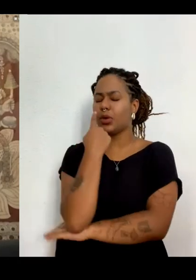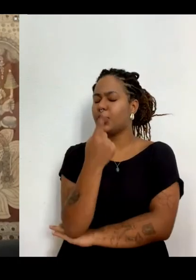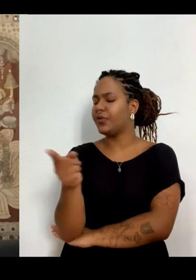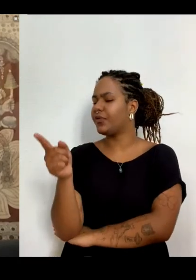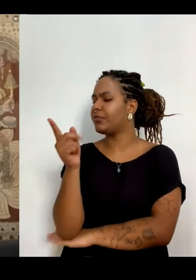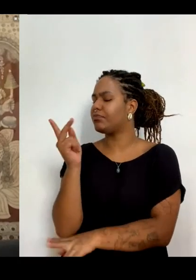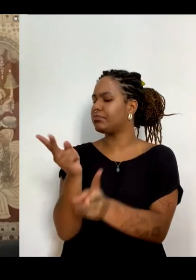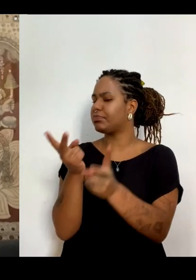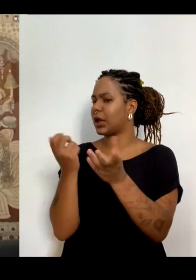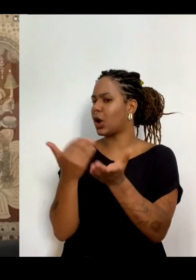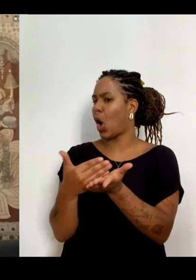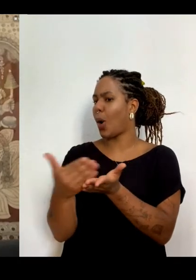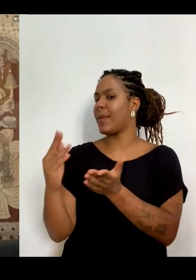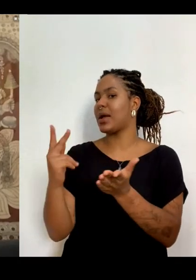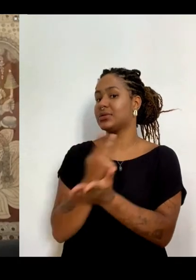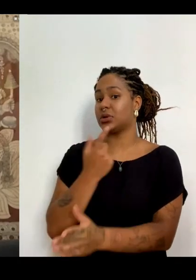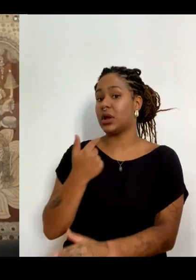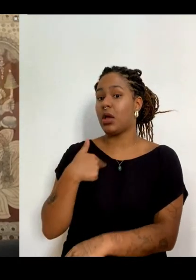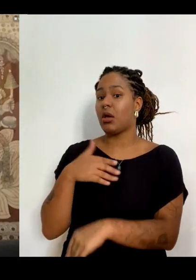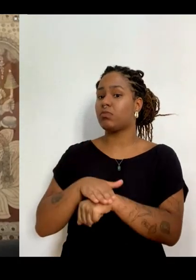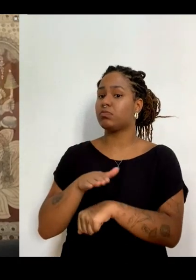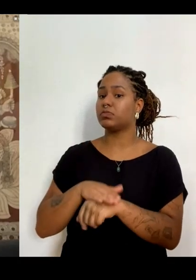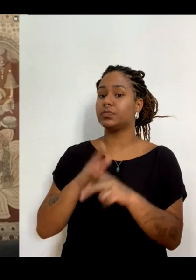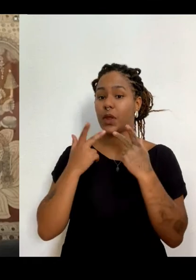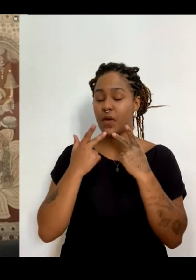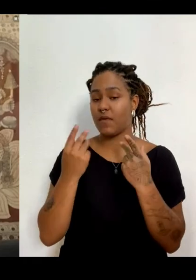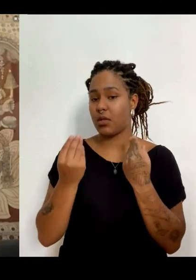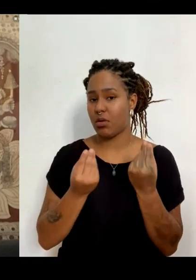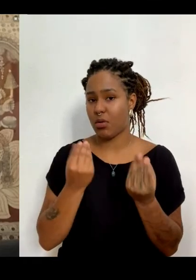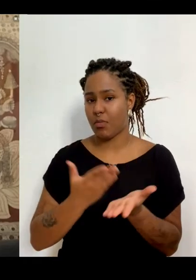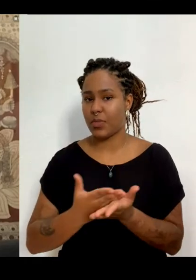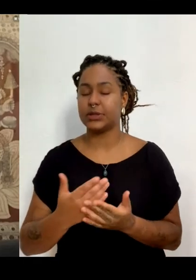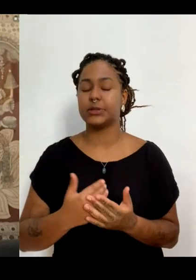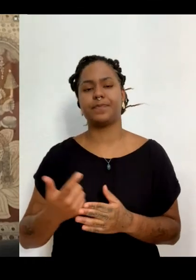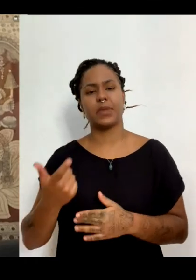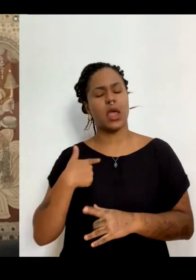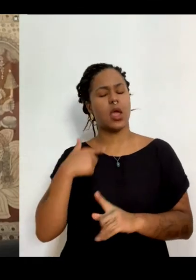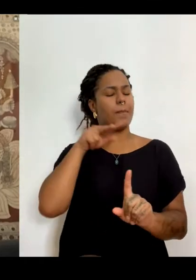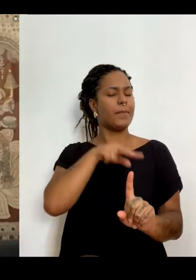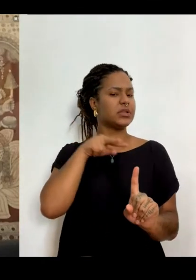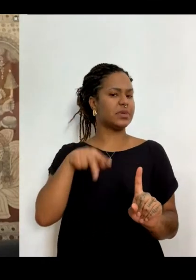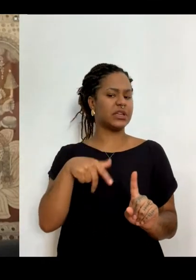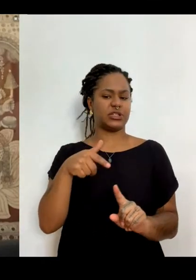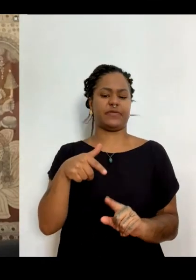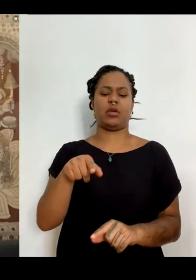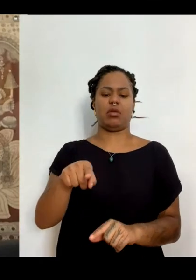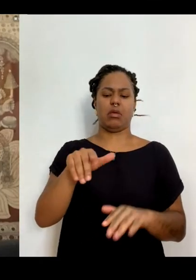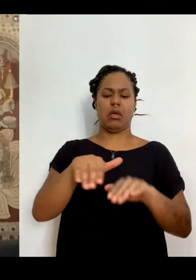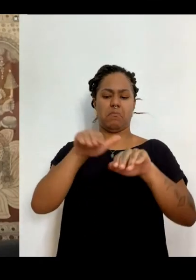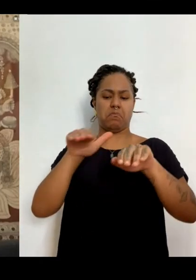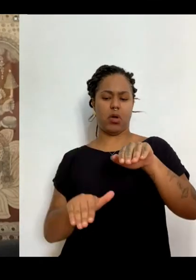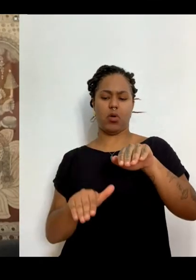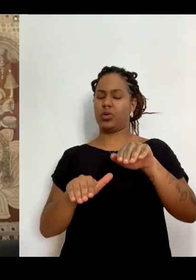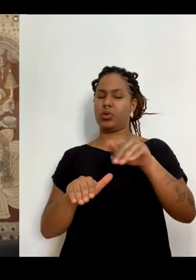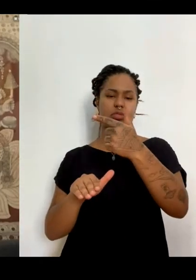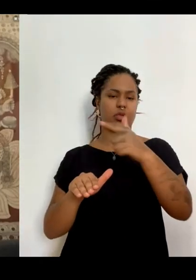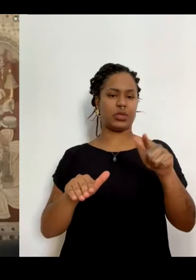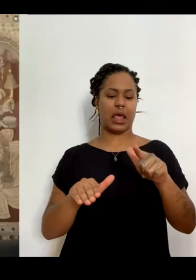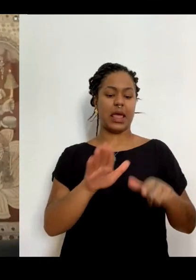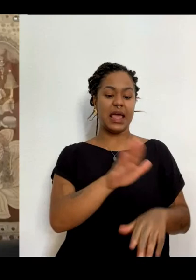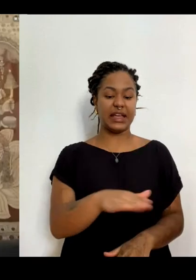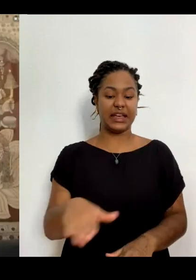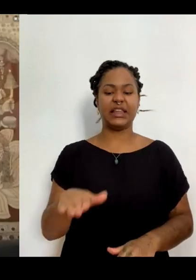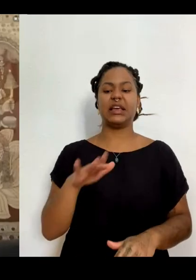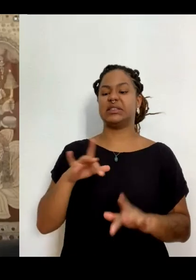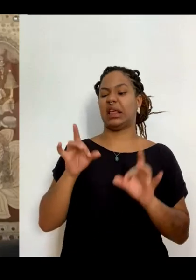no no species that is useless there is no child that is useless there's no human being who's useless everyone has